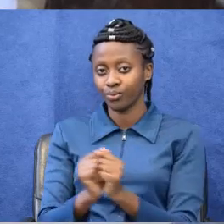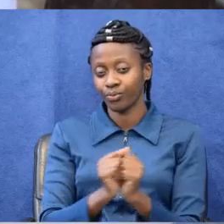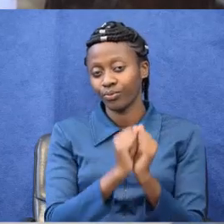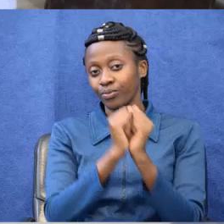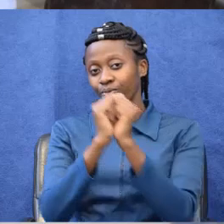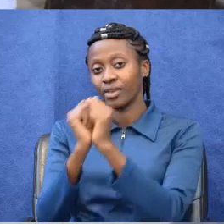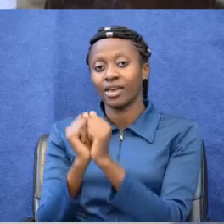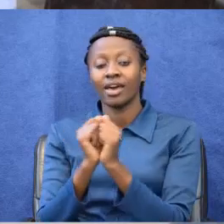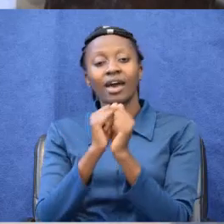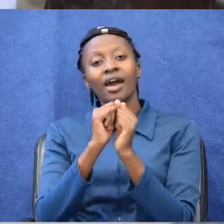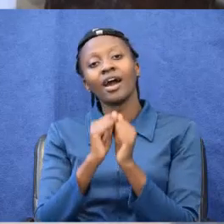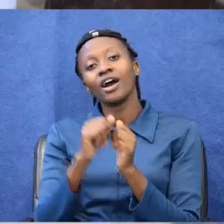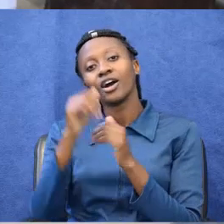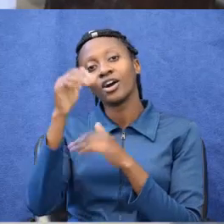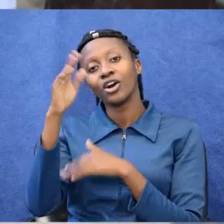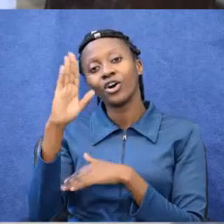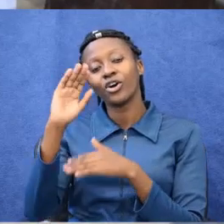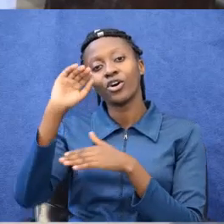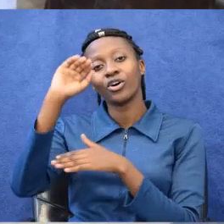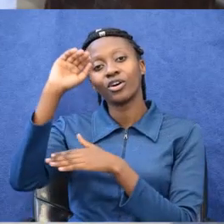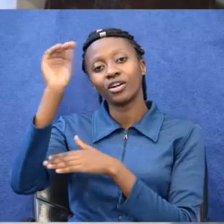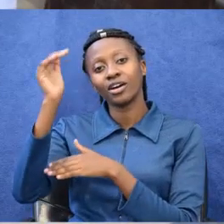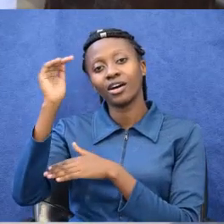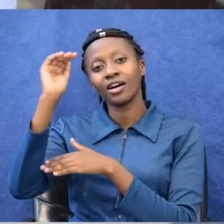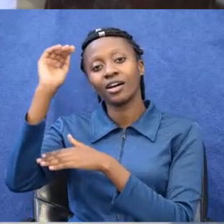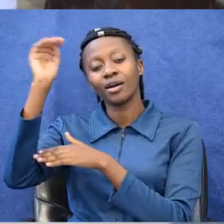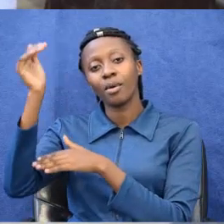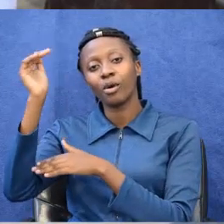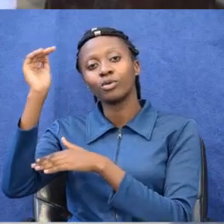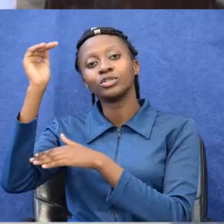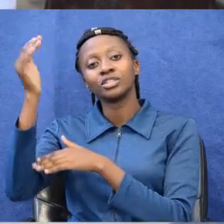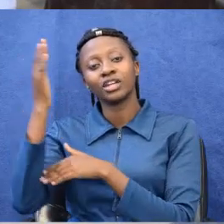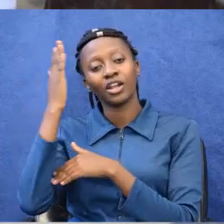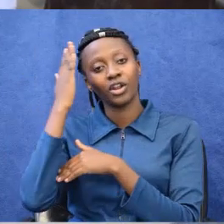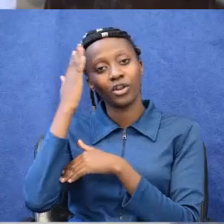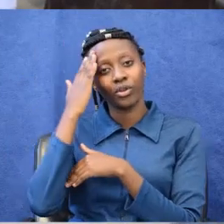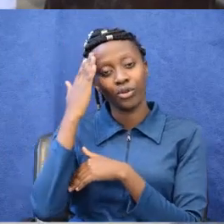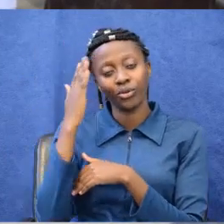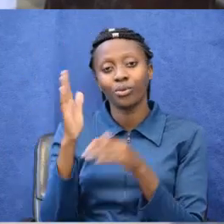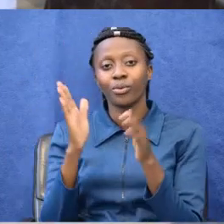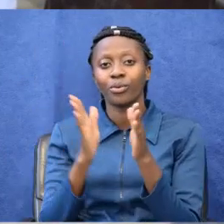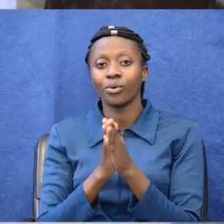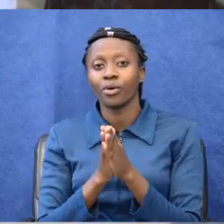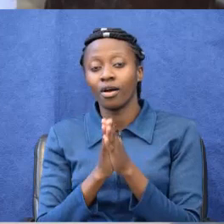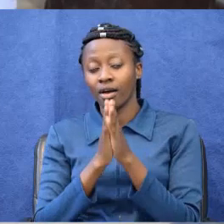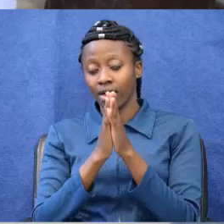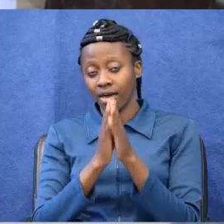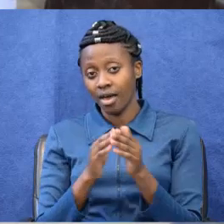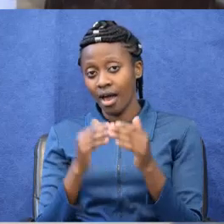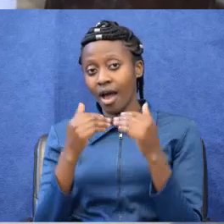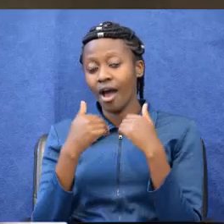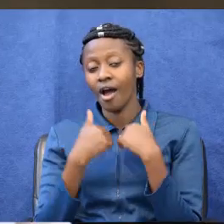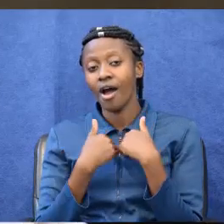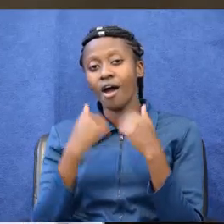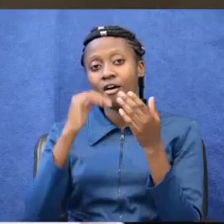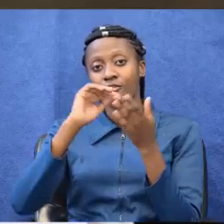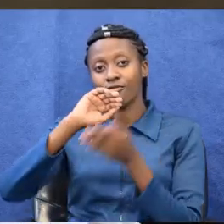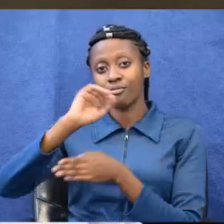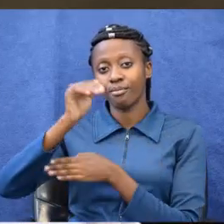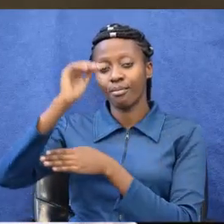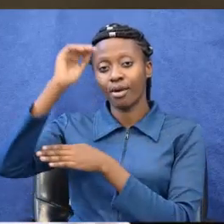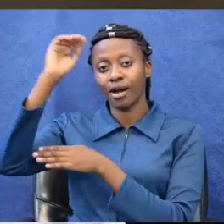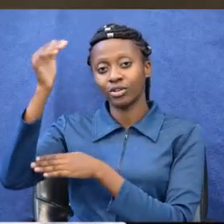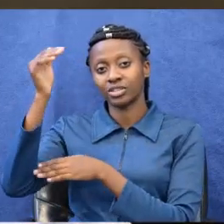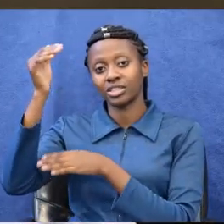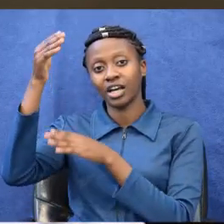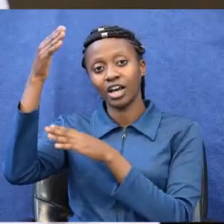There is no mountain we cannot climb. There is no mountain